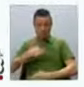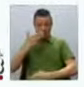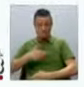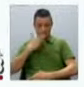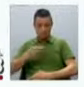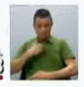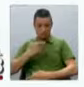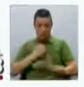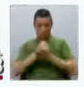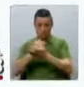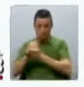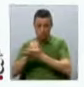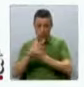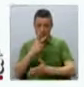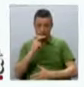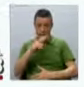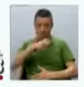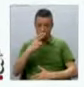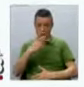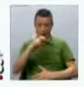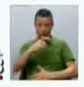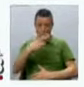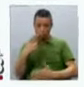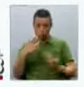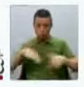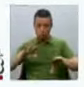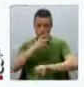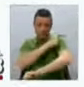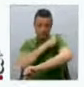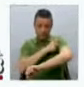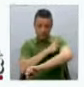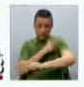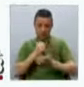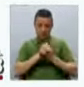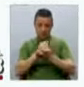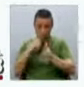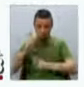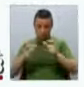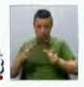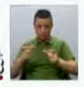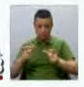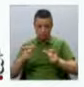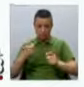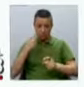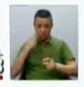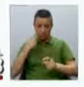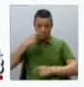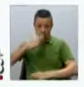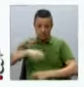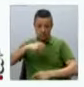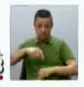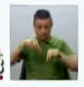and sympathy to the people of Vanuatu and their representatives. I just met